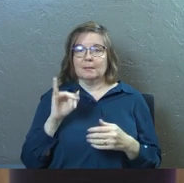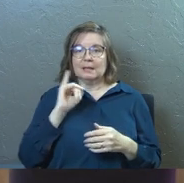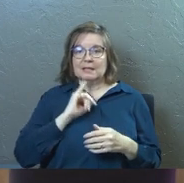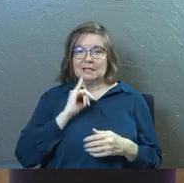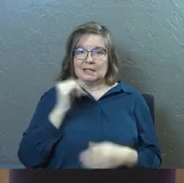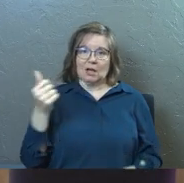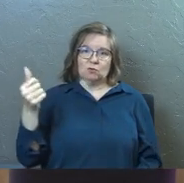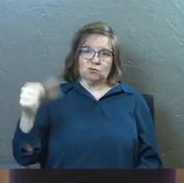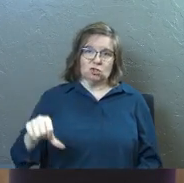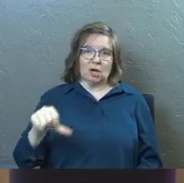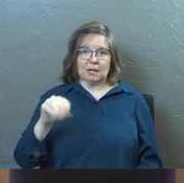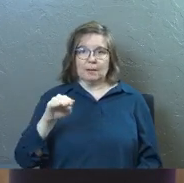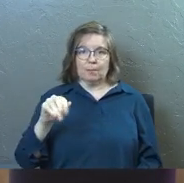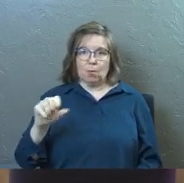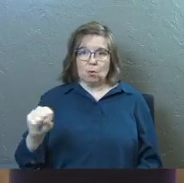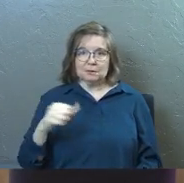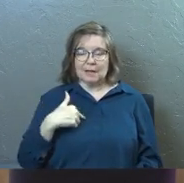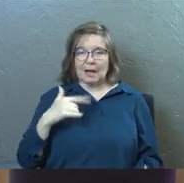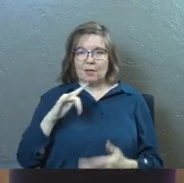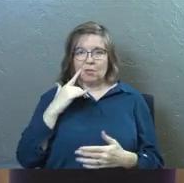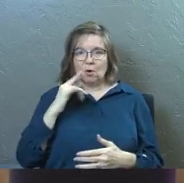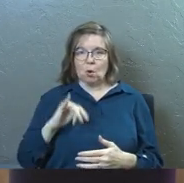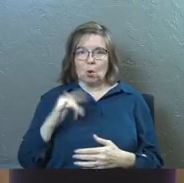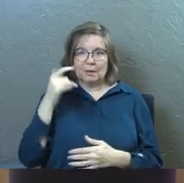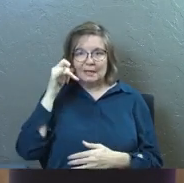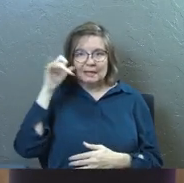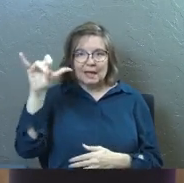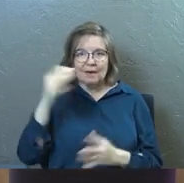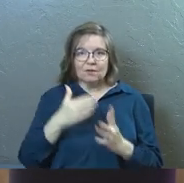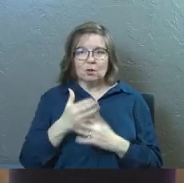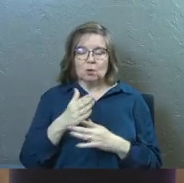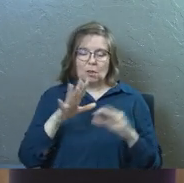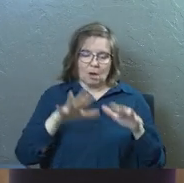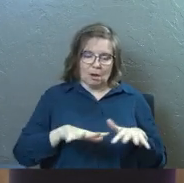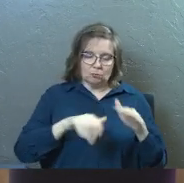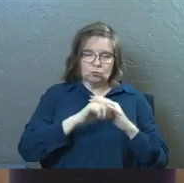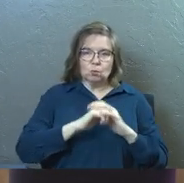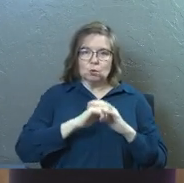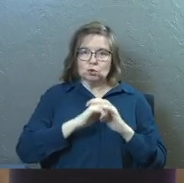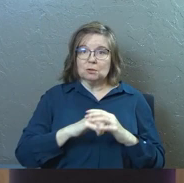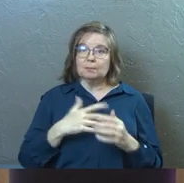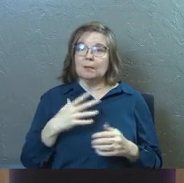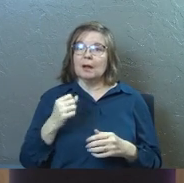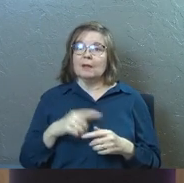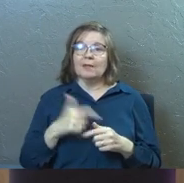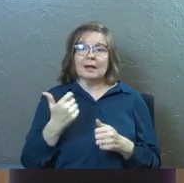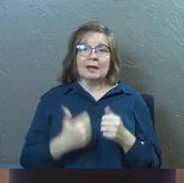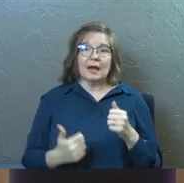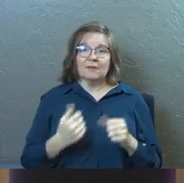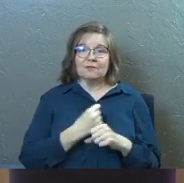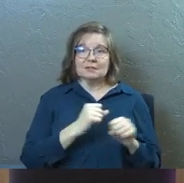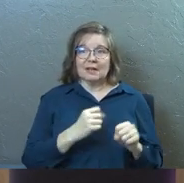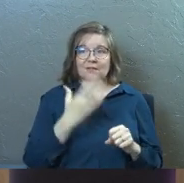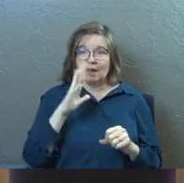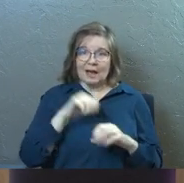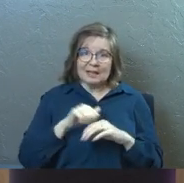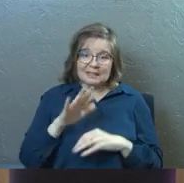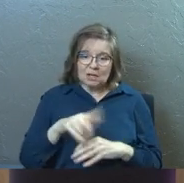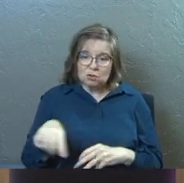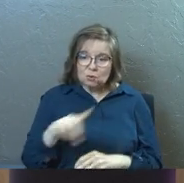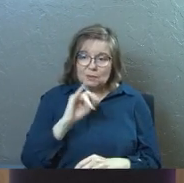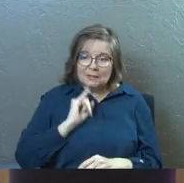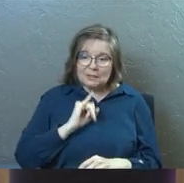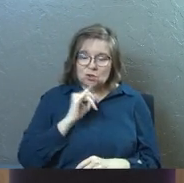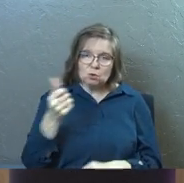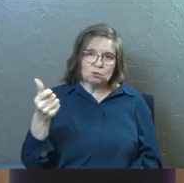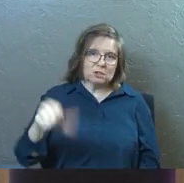had rejected Moses at the golden calf and through their idol worship down through the ages. Again, every savior God sends to you,